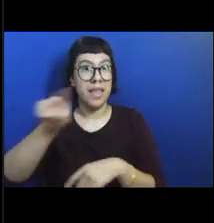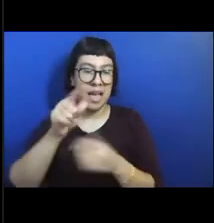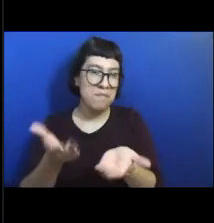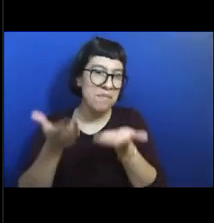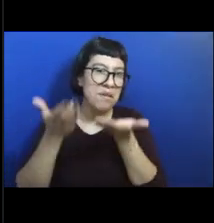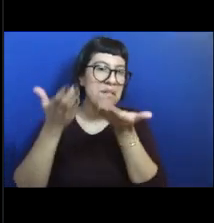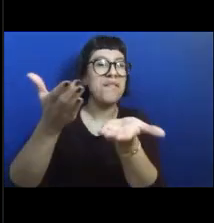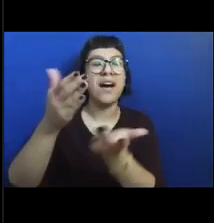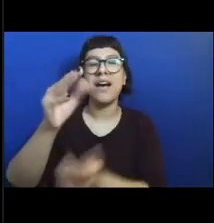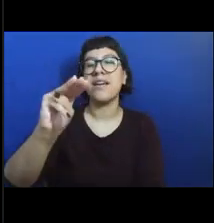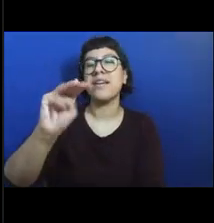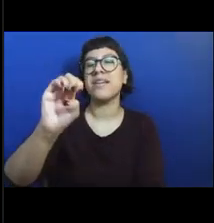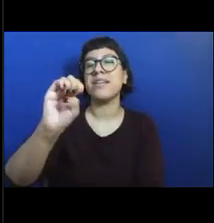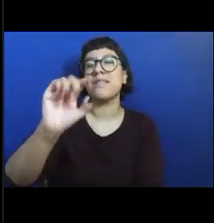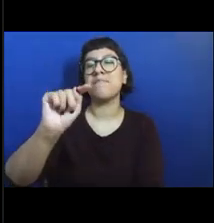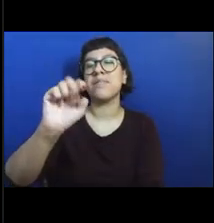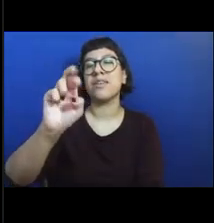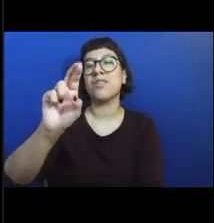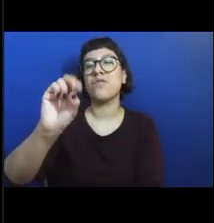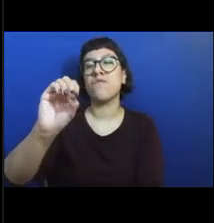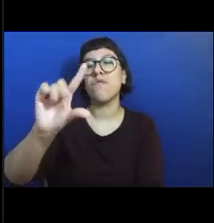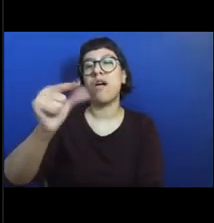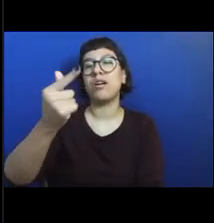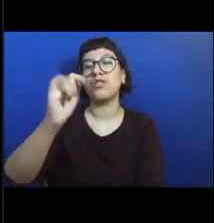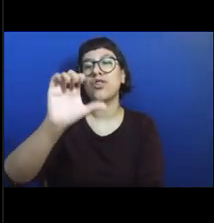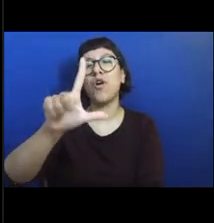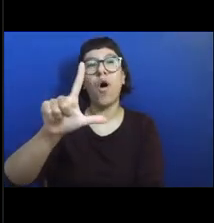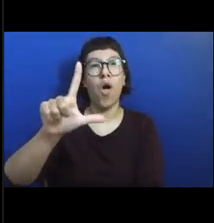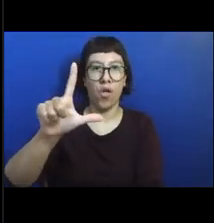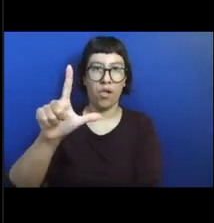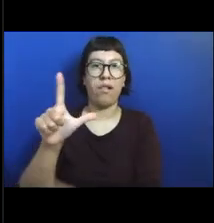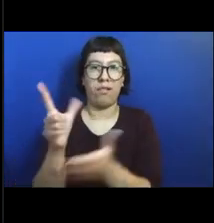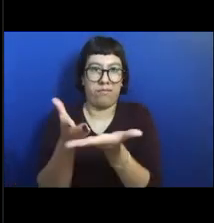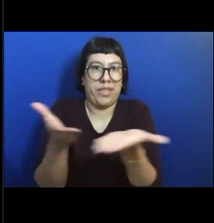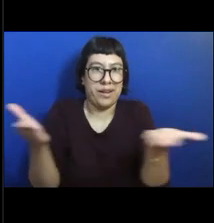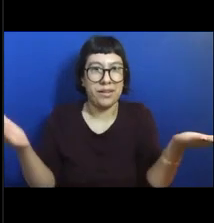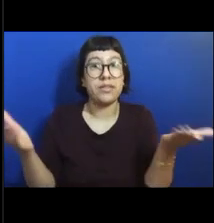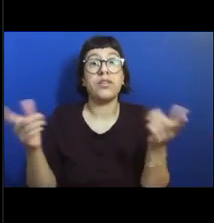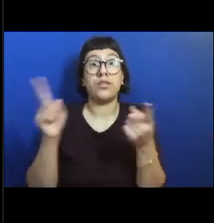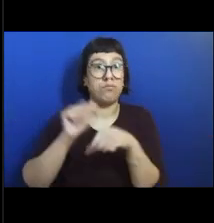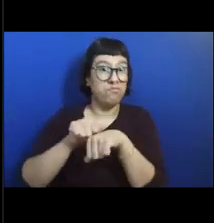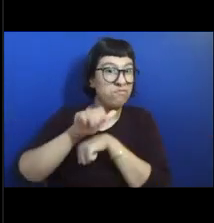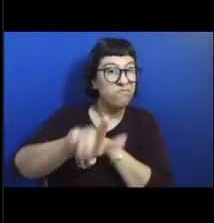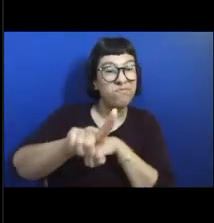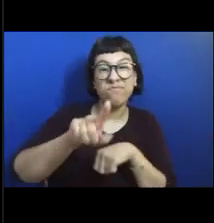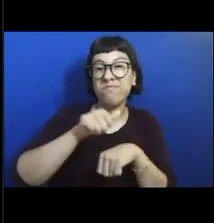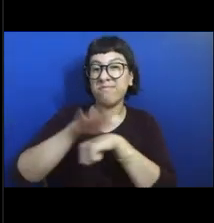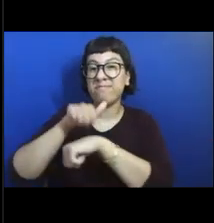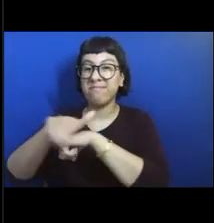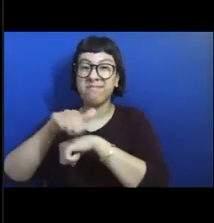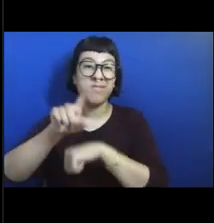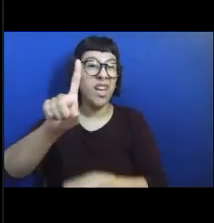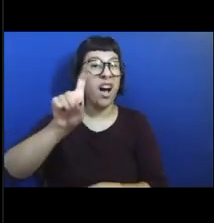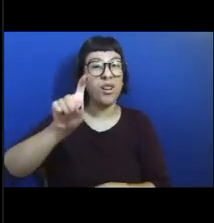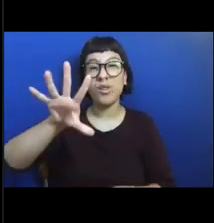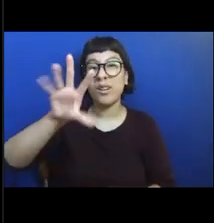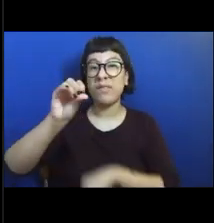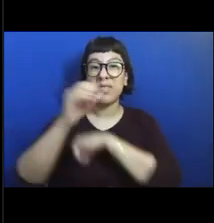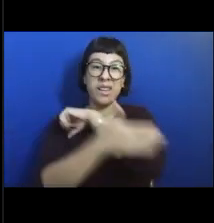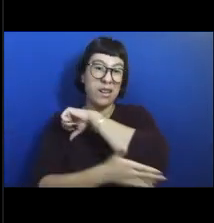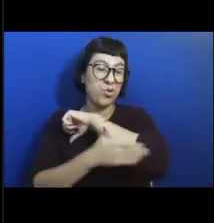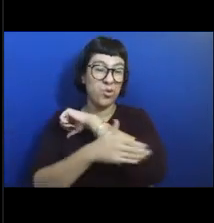meteorological equipment to about 150 countries, and they're always looking for ways to have less of an environmental impact with their